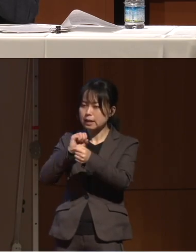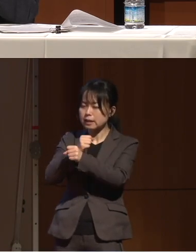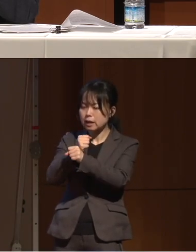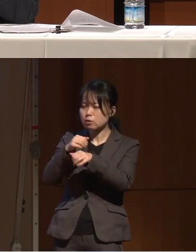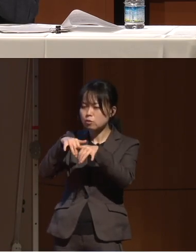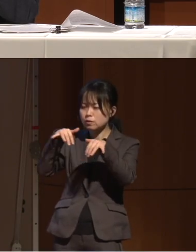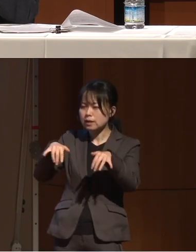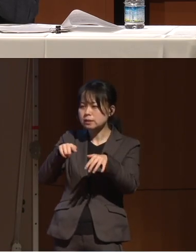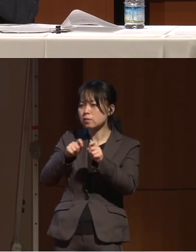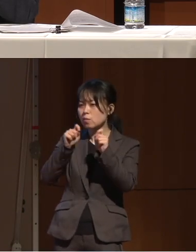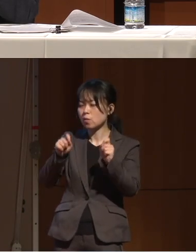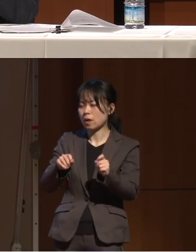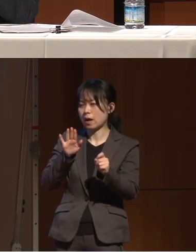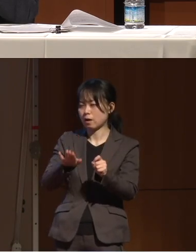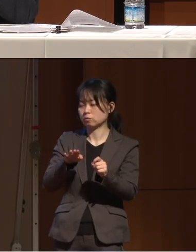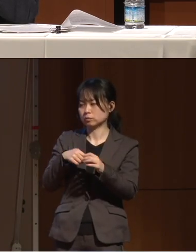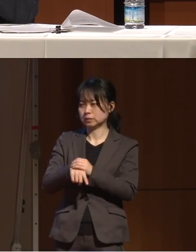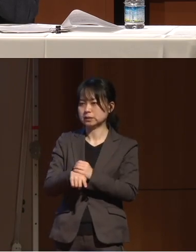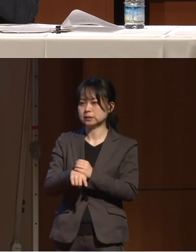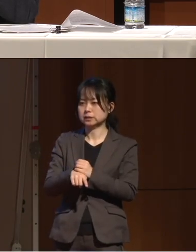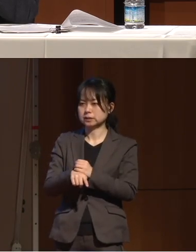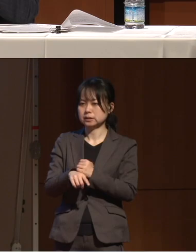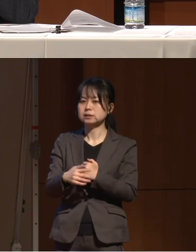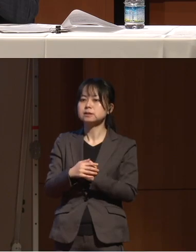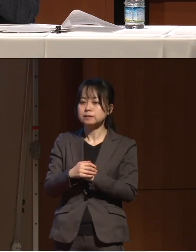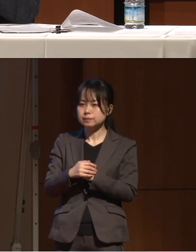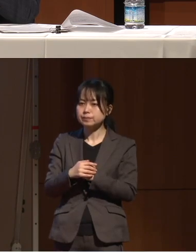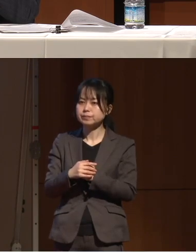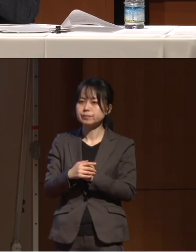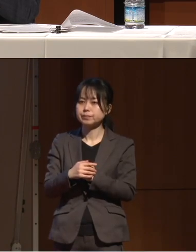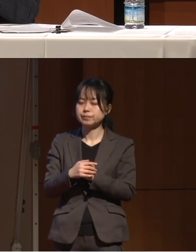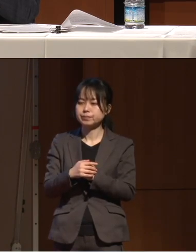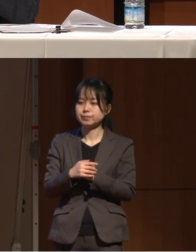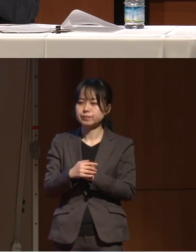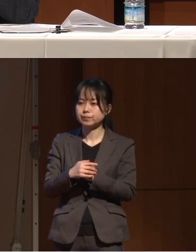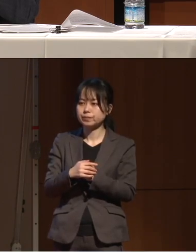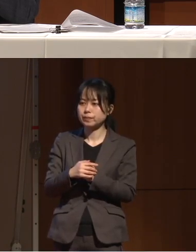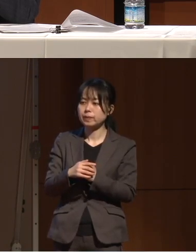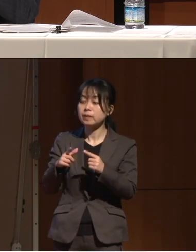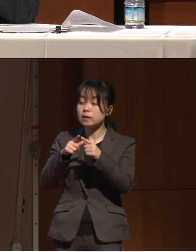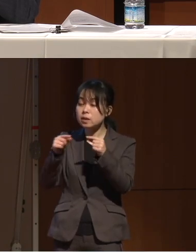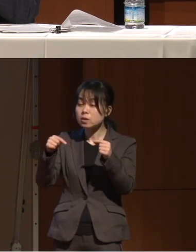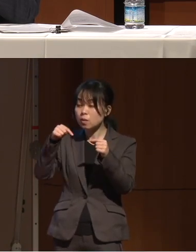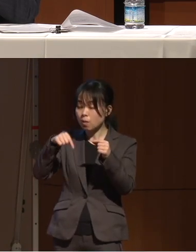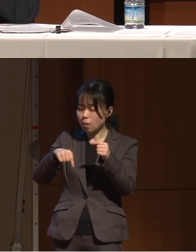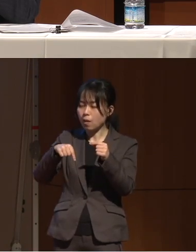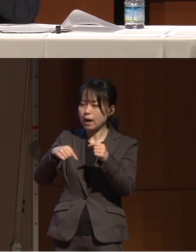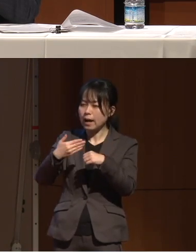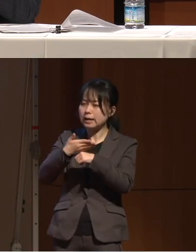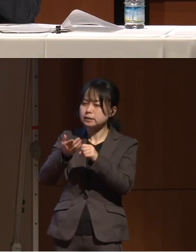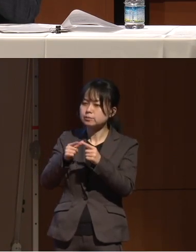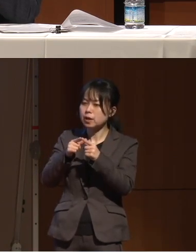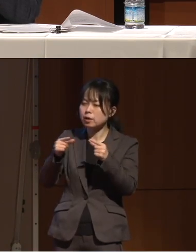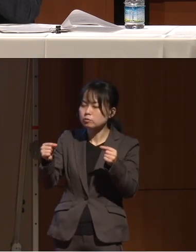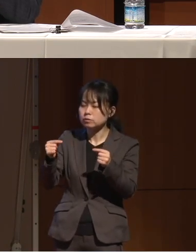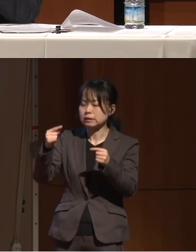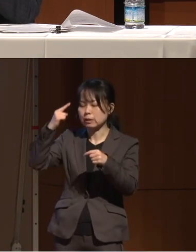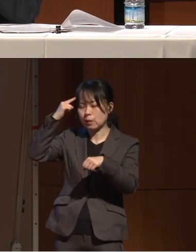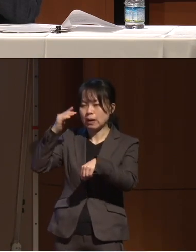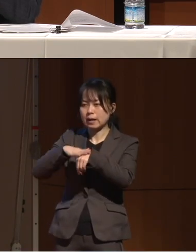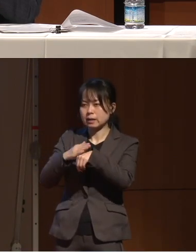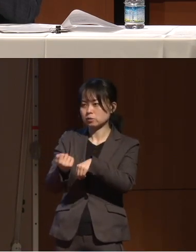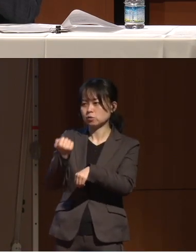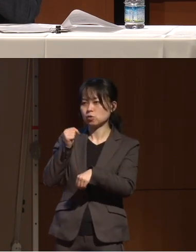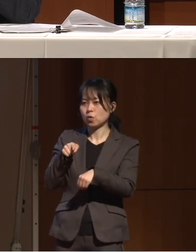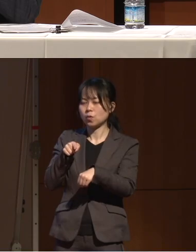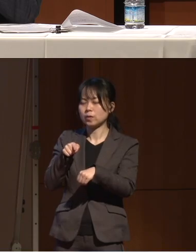Japan is a kind of silo society. We have everything focused on one issues,